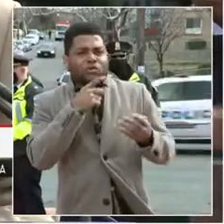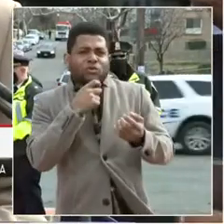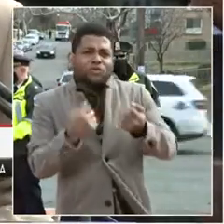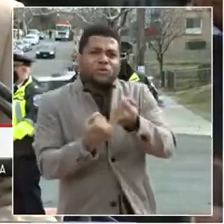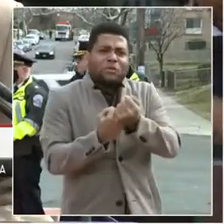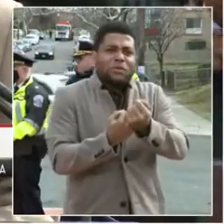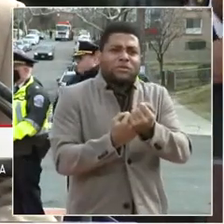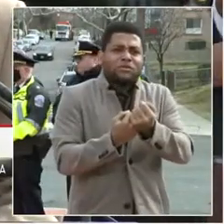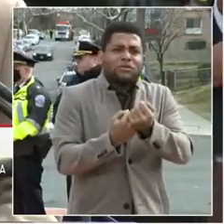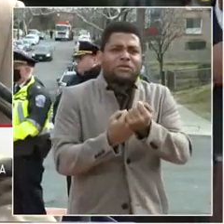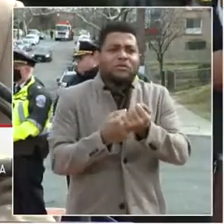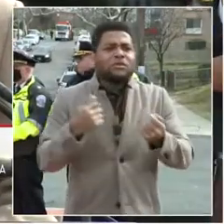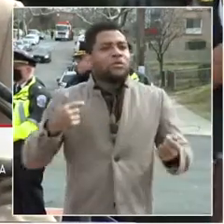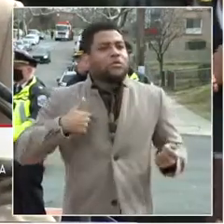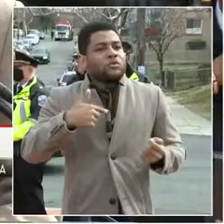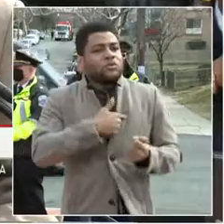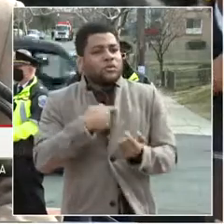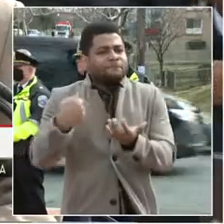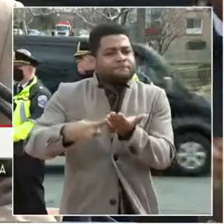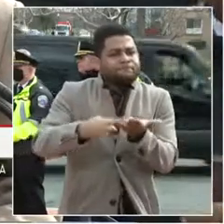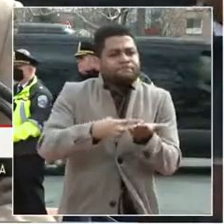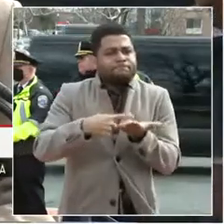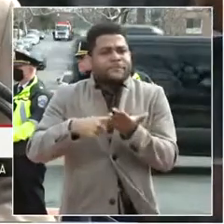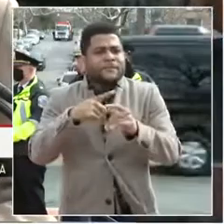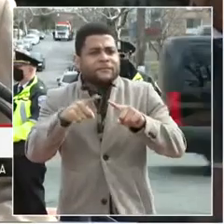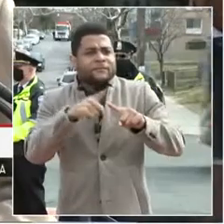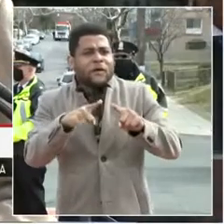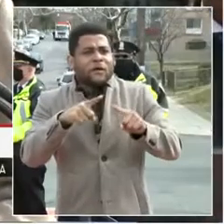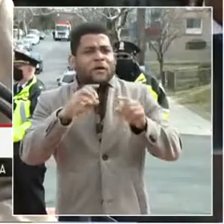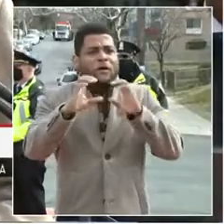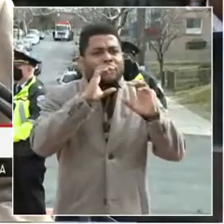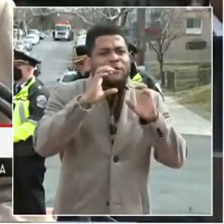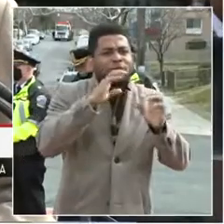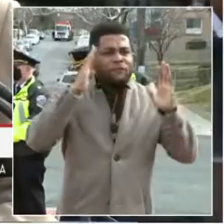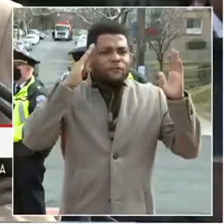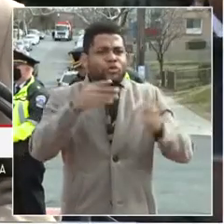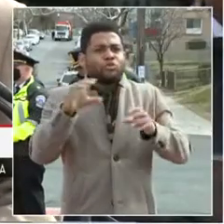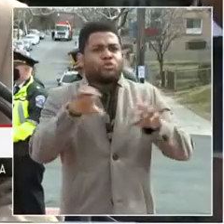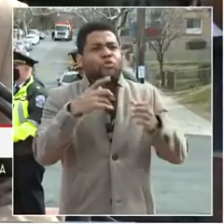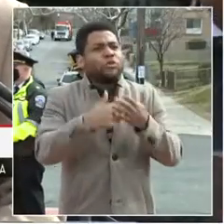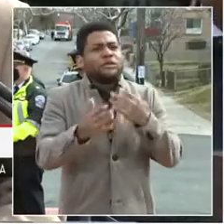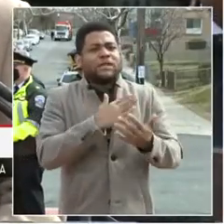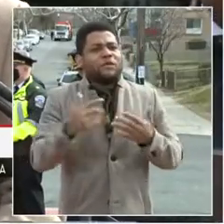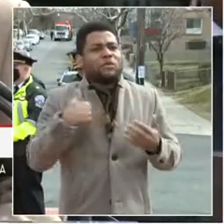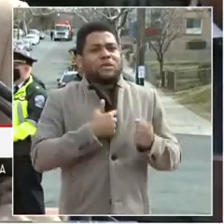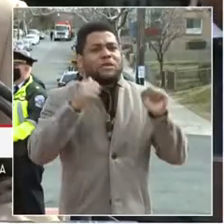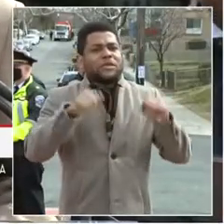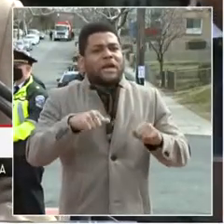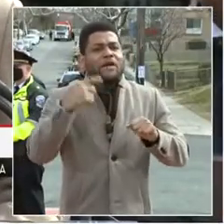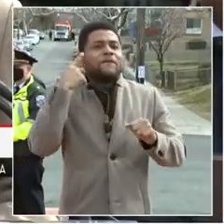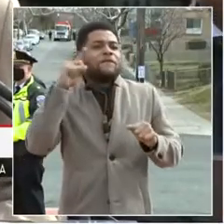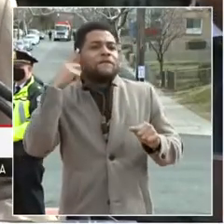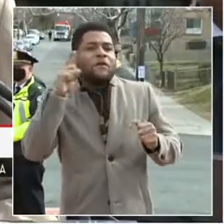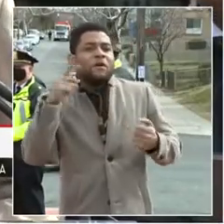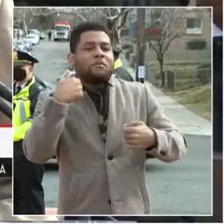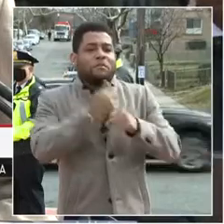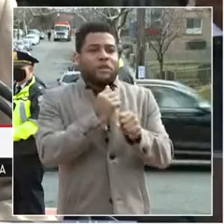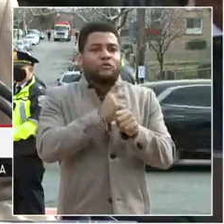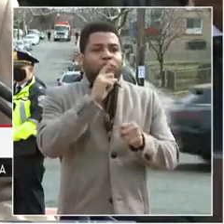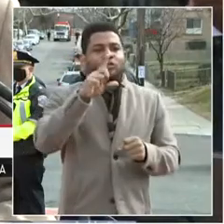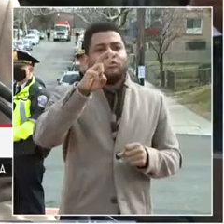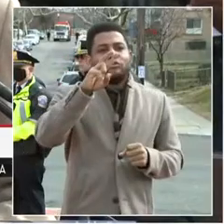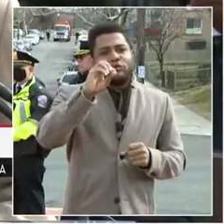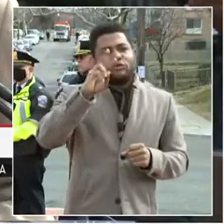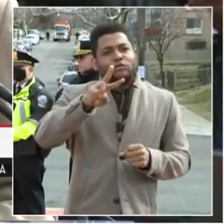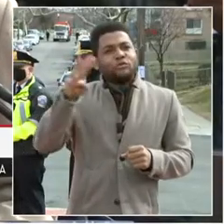of conversations, and all of us are focused on doing whatever we can to make sure that 2022 does not look